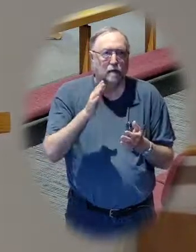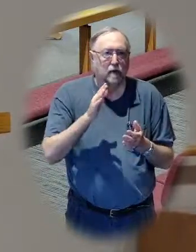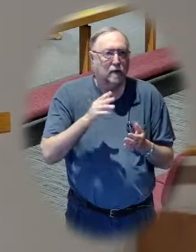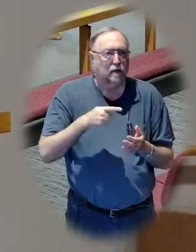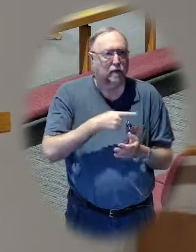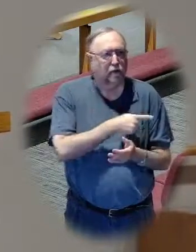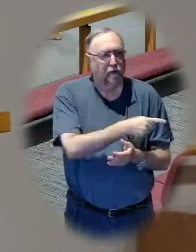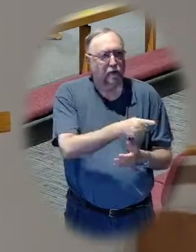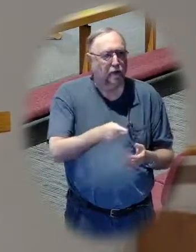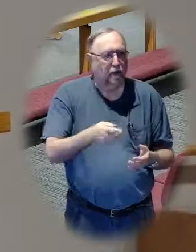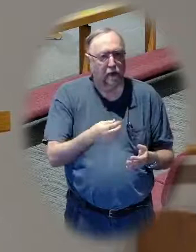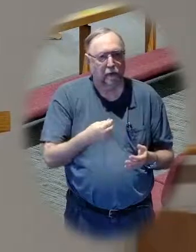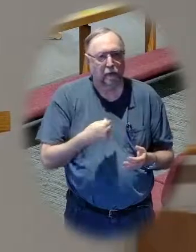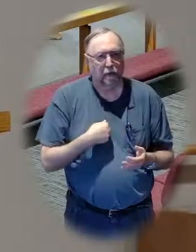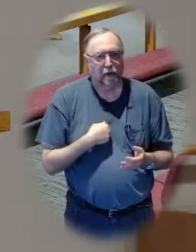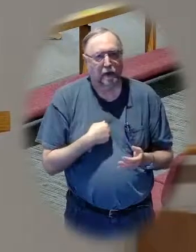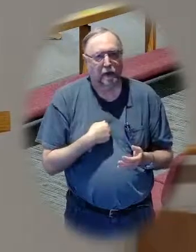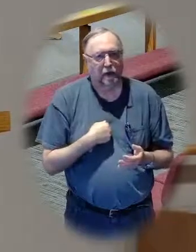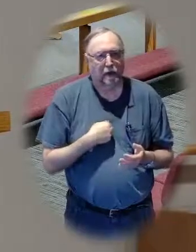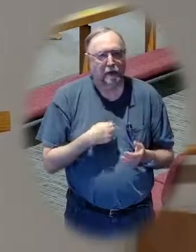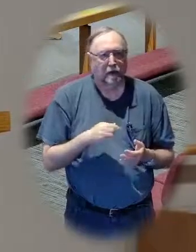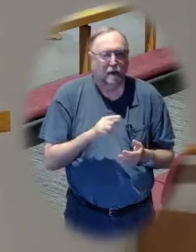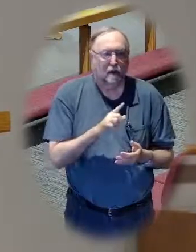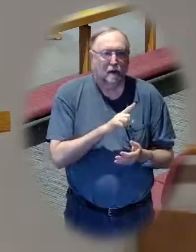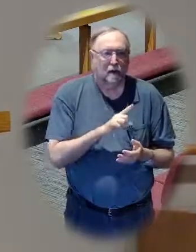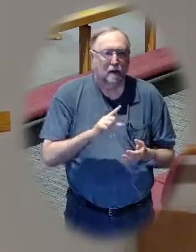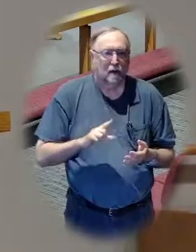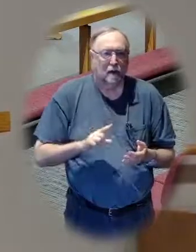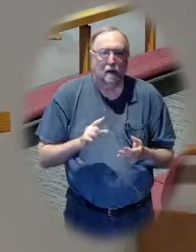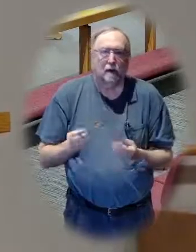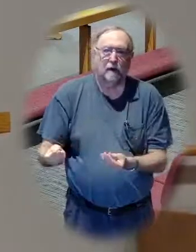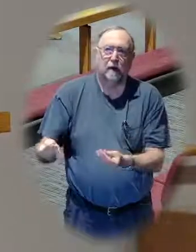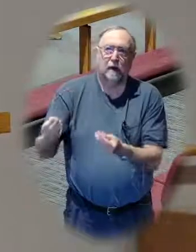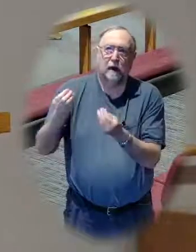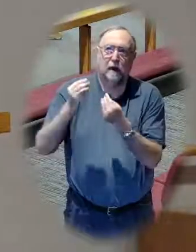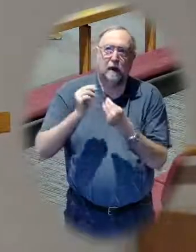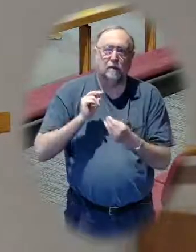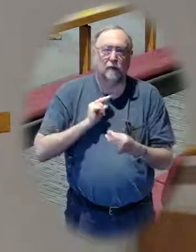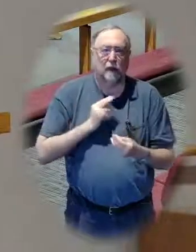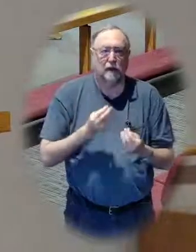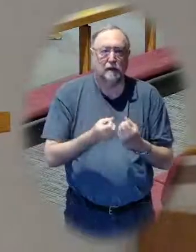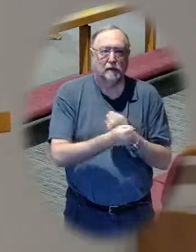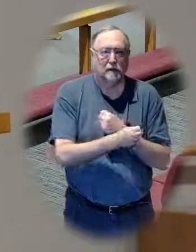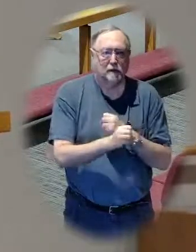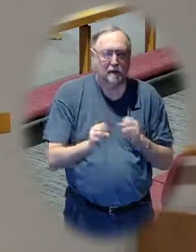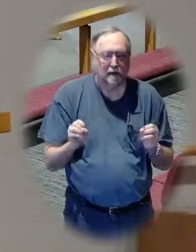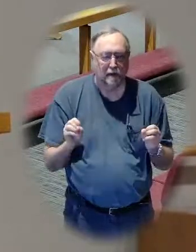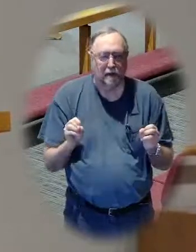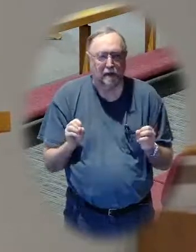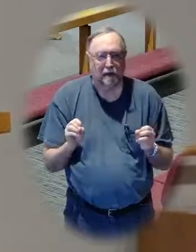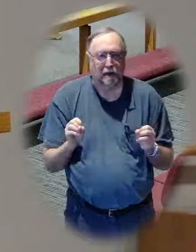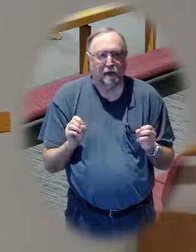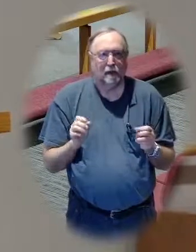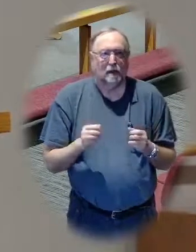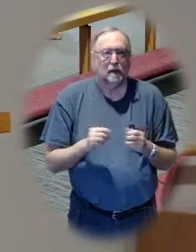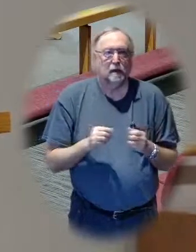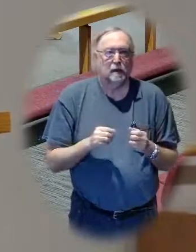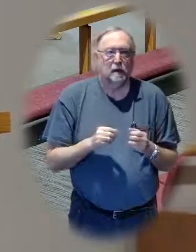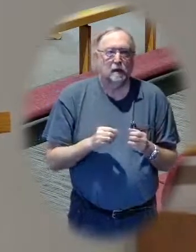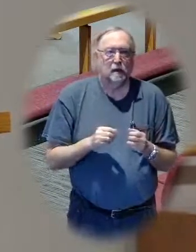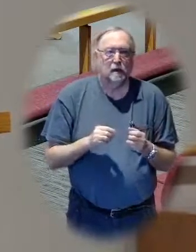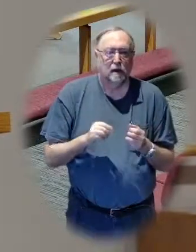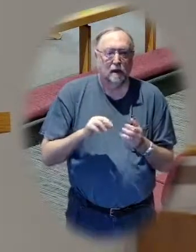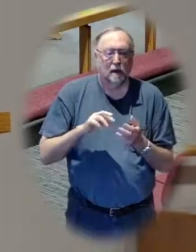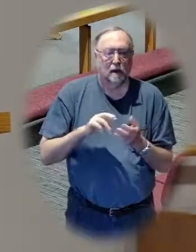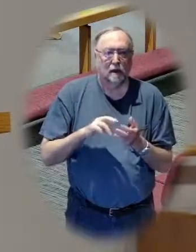it is with the gifts by which our Lord delivers His salvation to us and reminds us of His saving works. What does it mean that